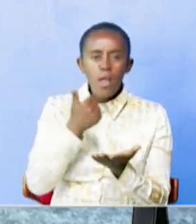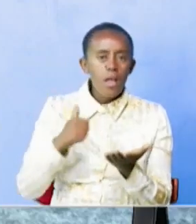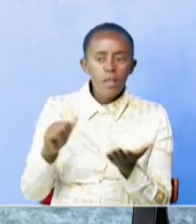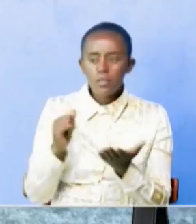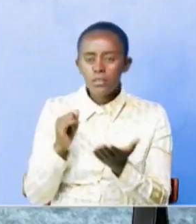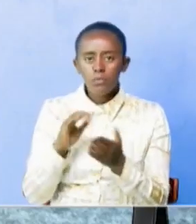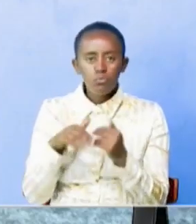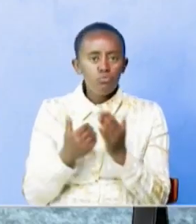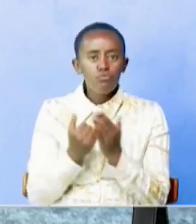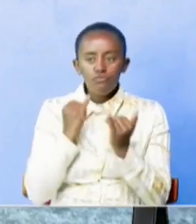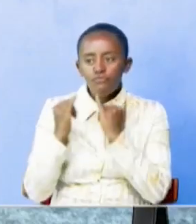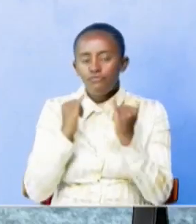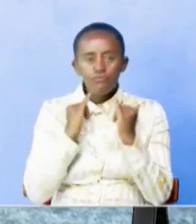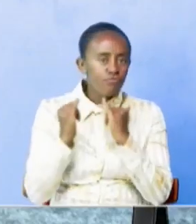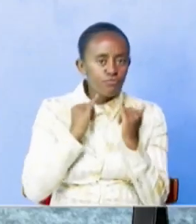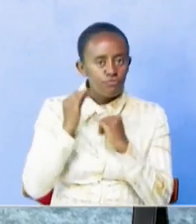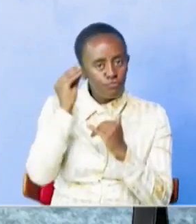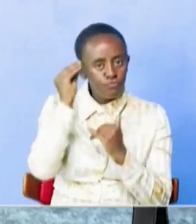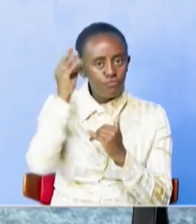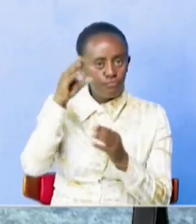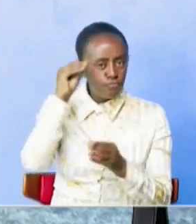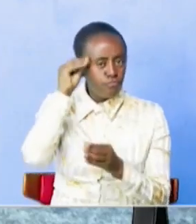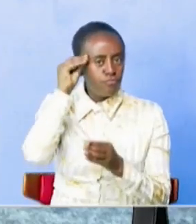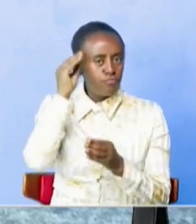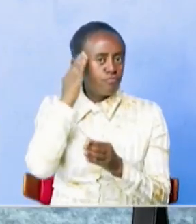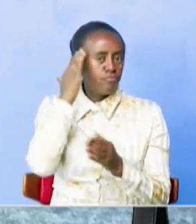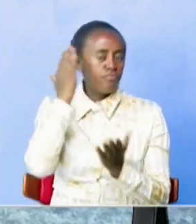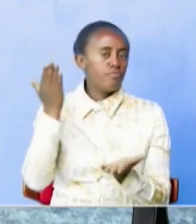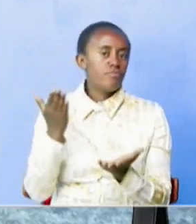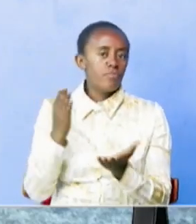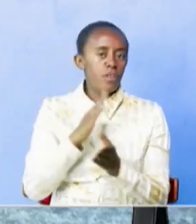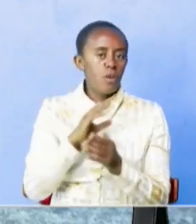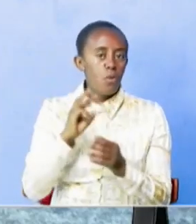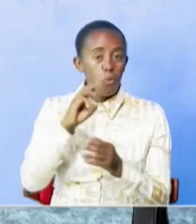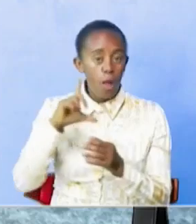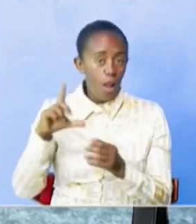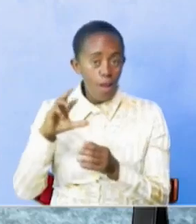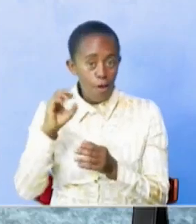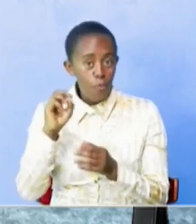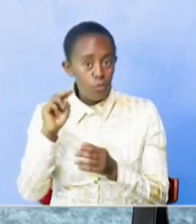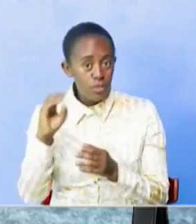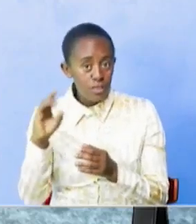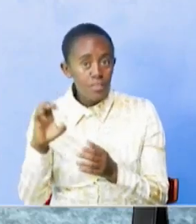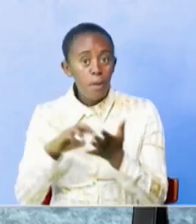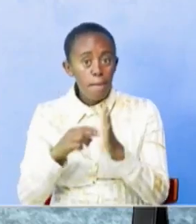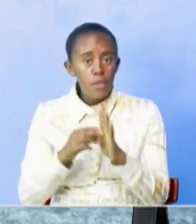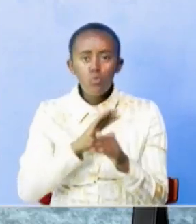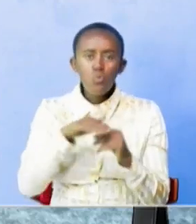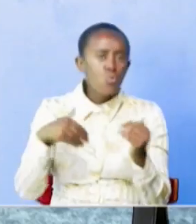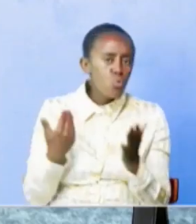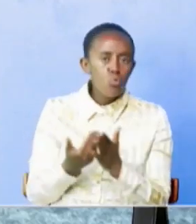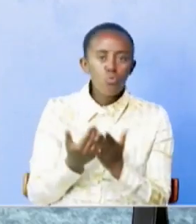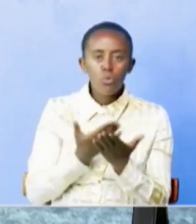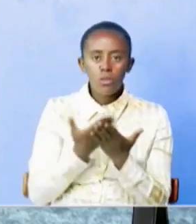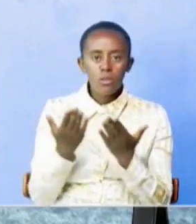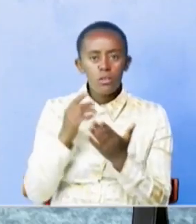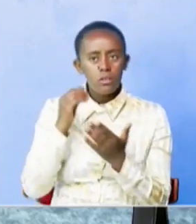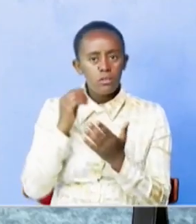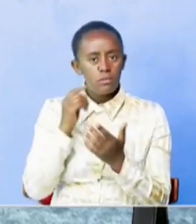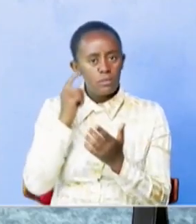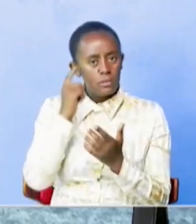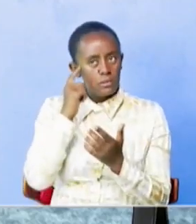other fields, okay? So a person who's well-rounded is a person who thinks very